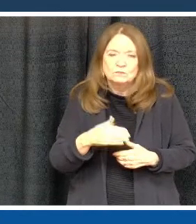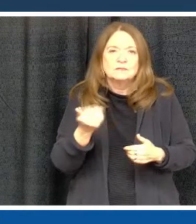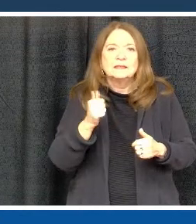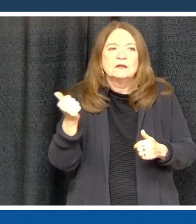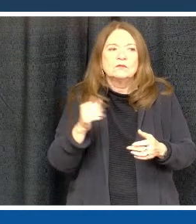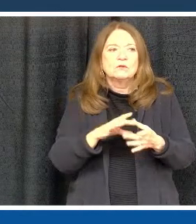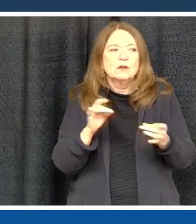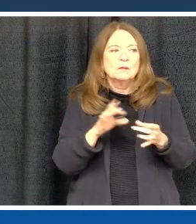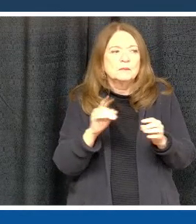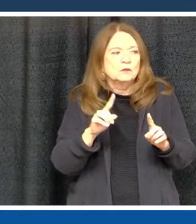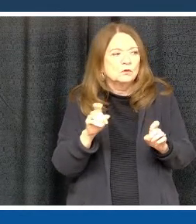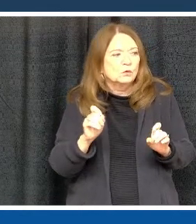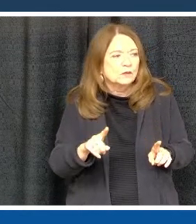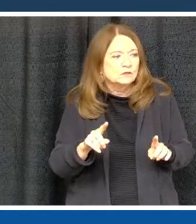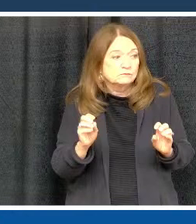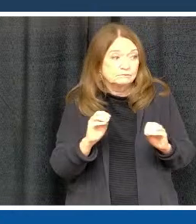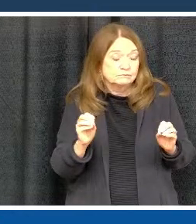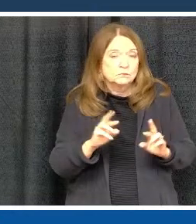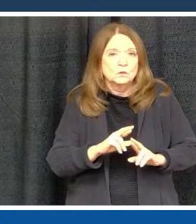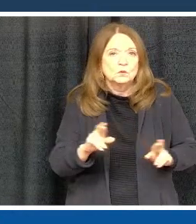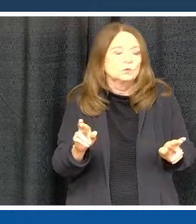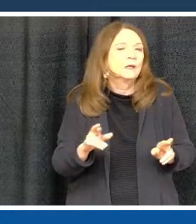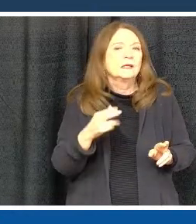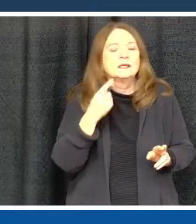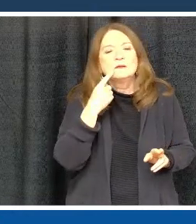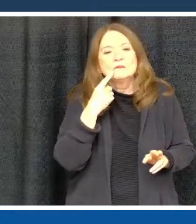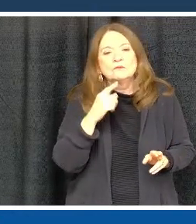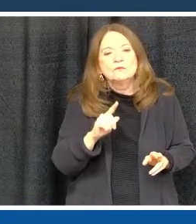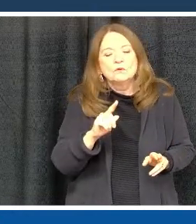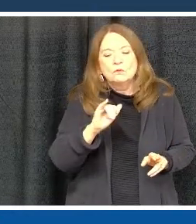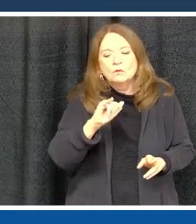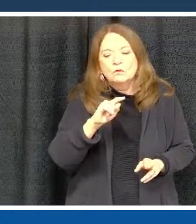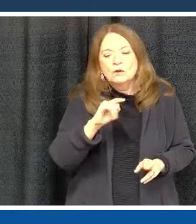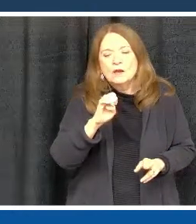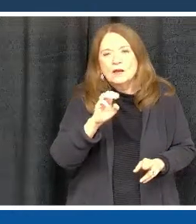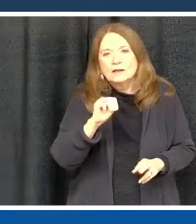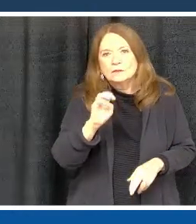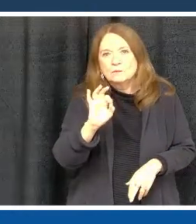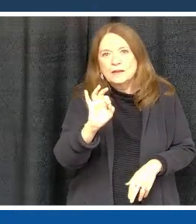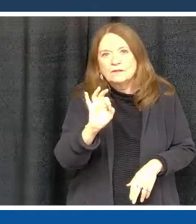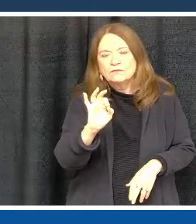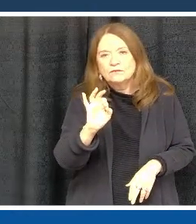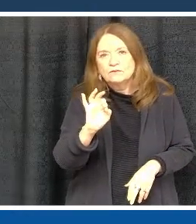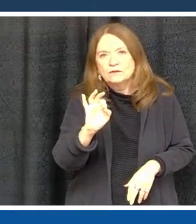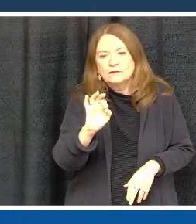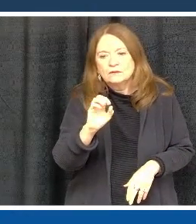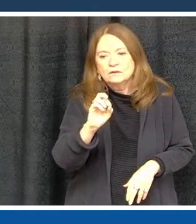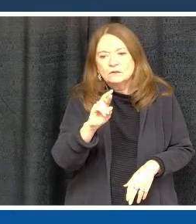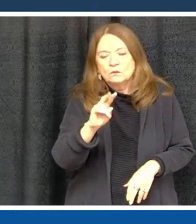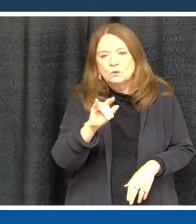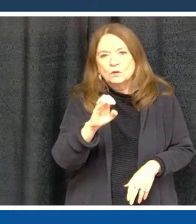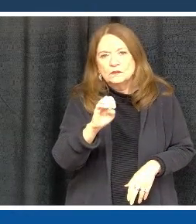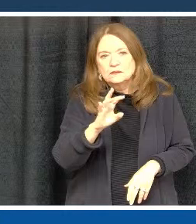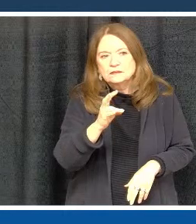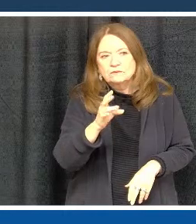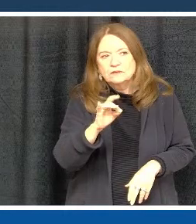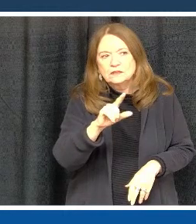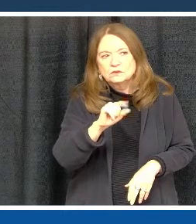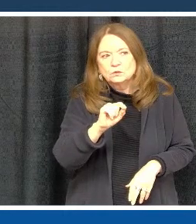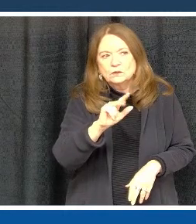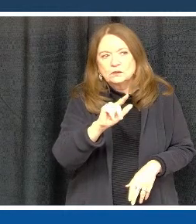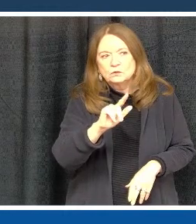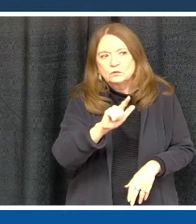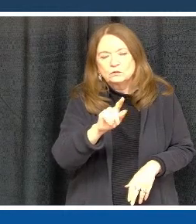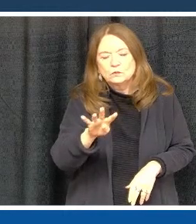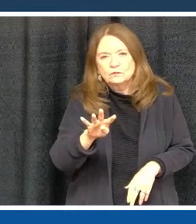question? Seeing none, we're ready for item F, ordinance 78, 2023-24. Mr.